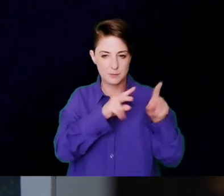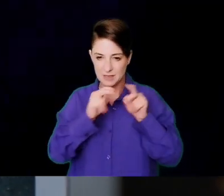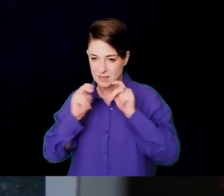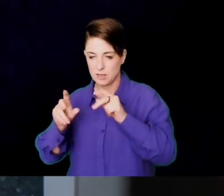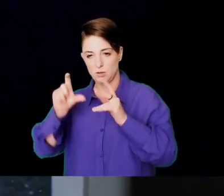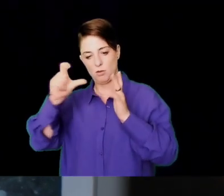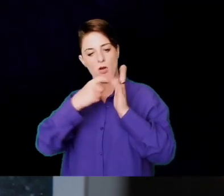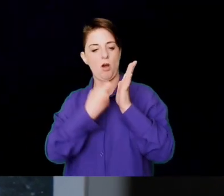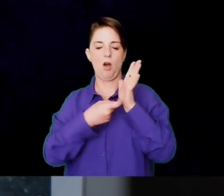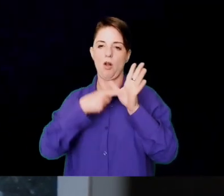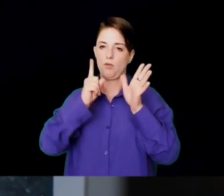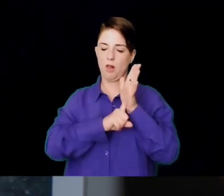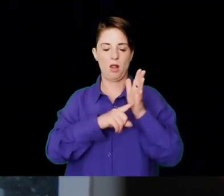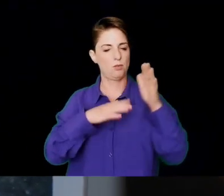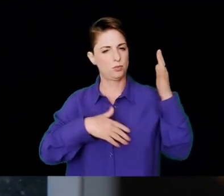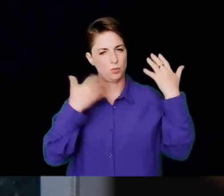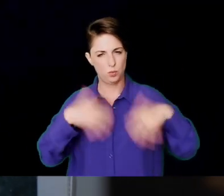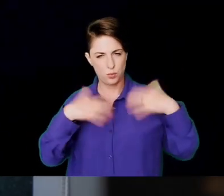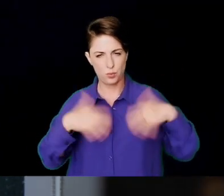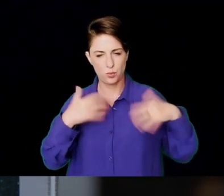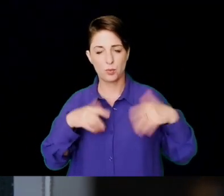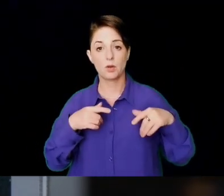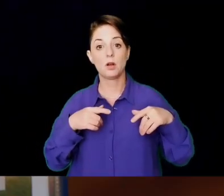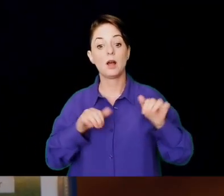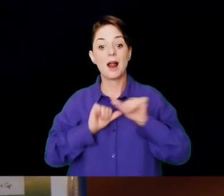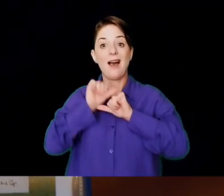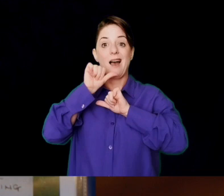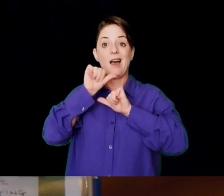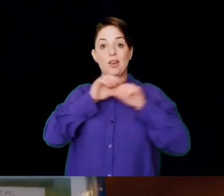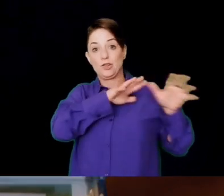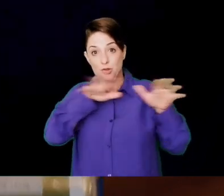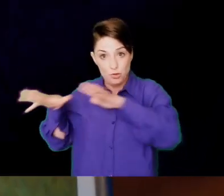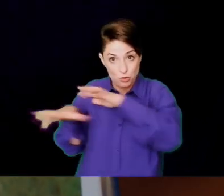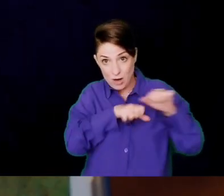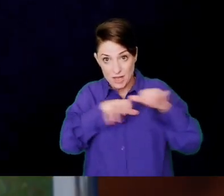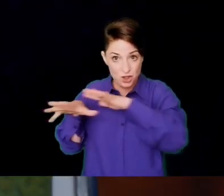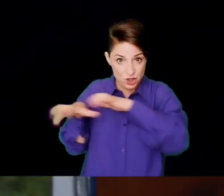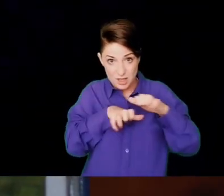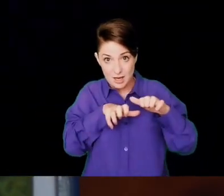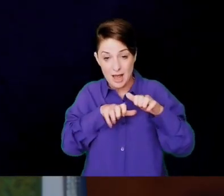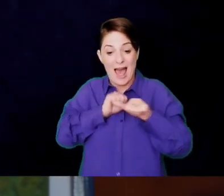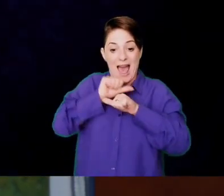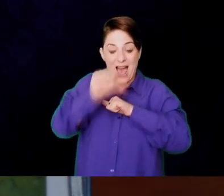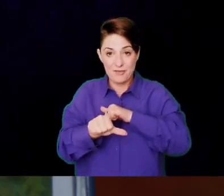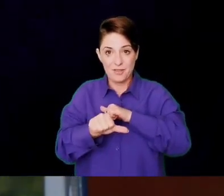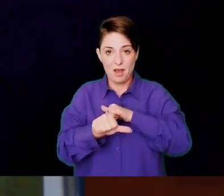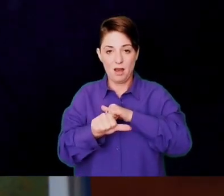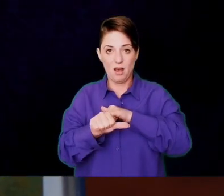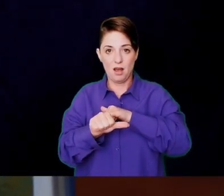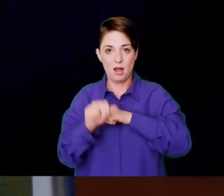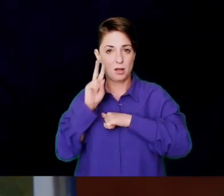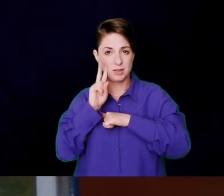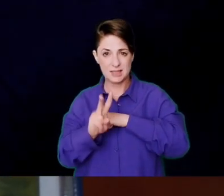fingers, you had the various corals and sea fans. And this is after dredging. You can see